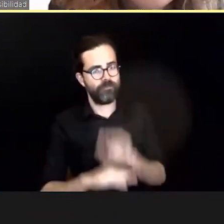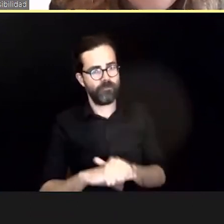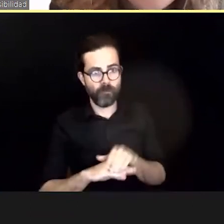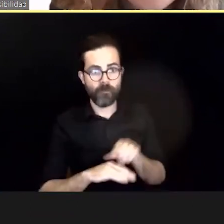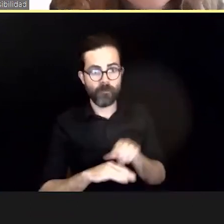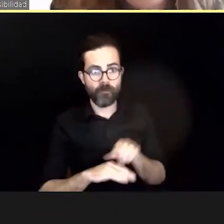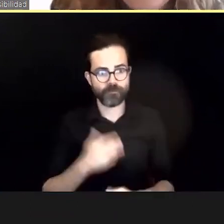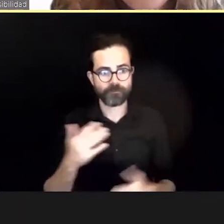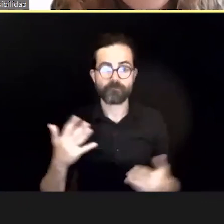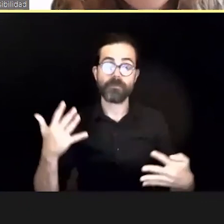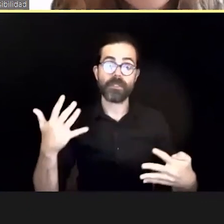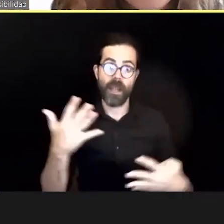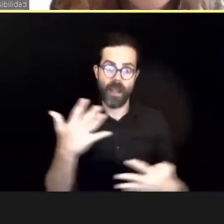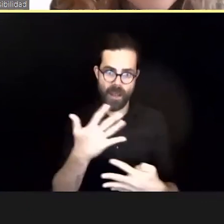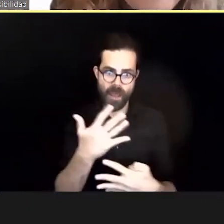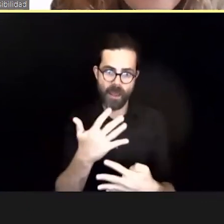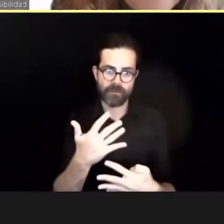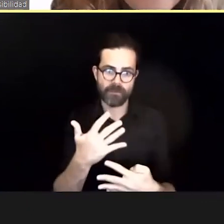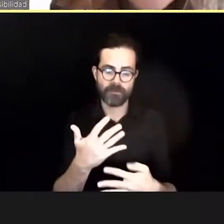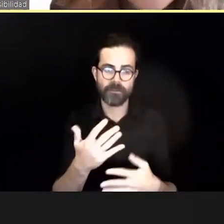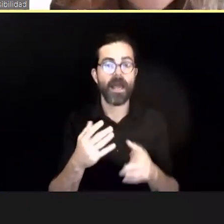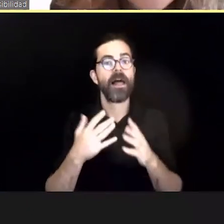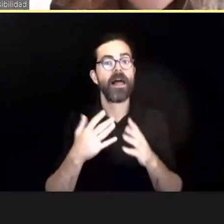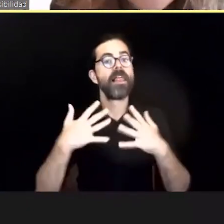And 9, last but not least,